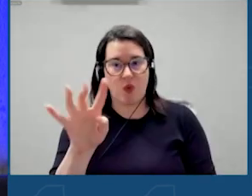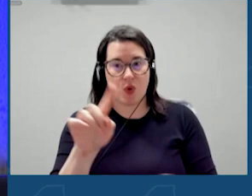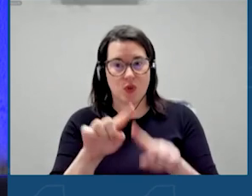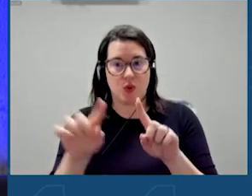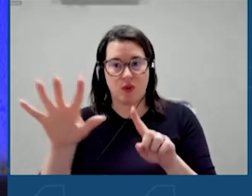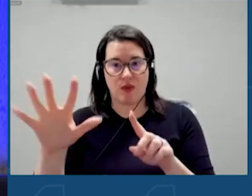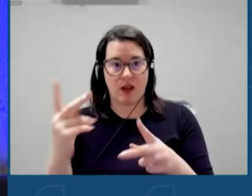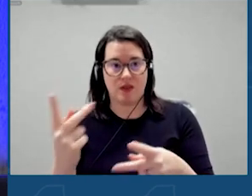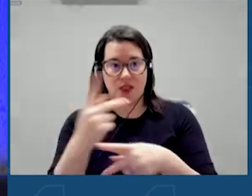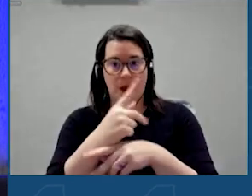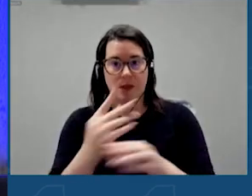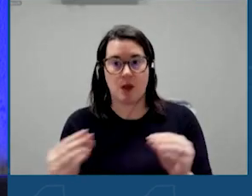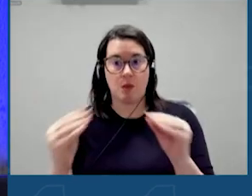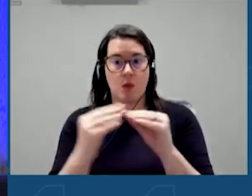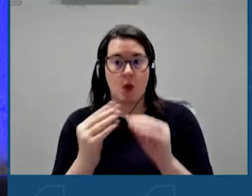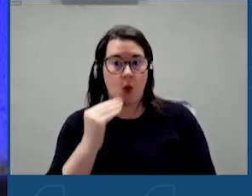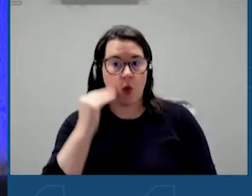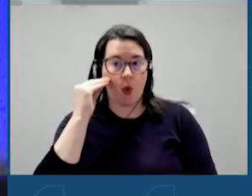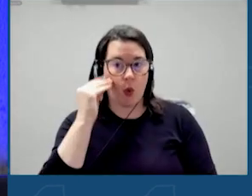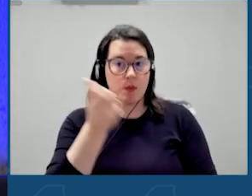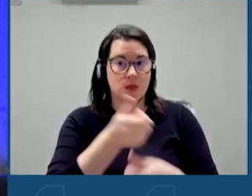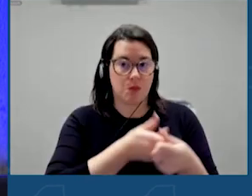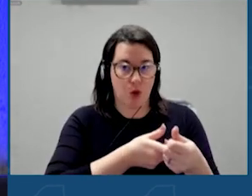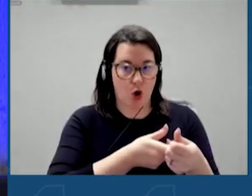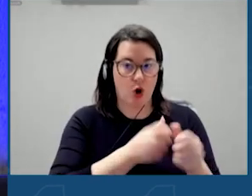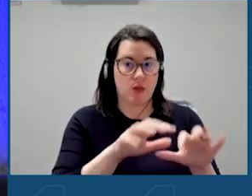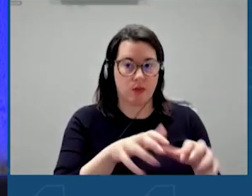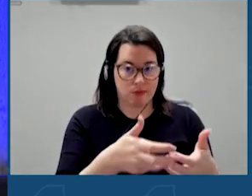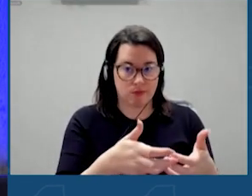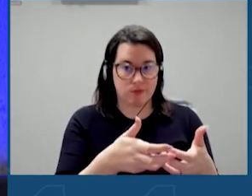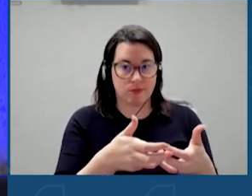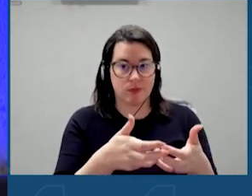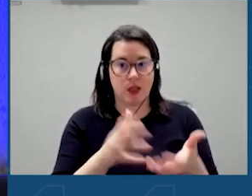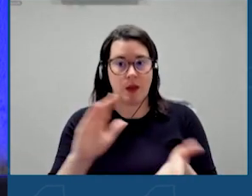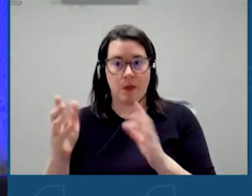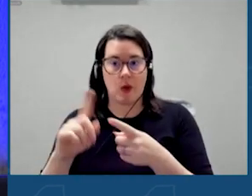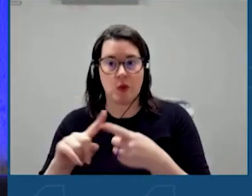times more housing per capita as suburban Long Island.